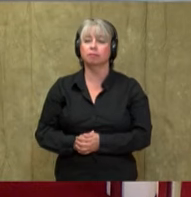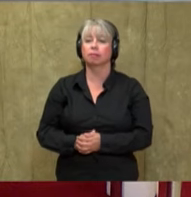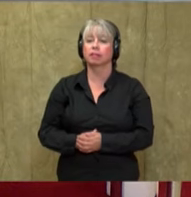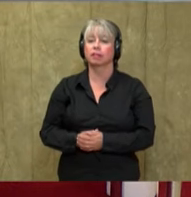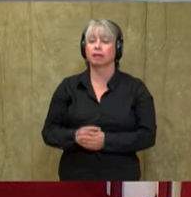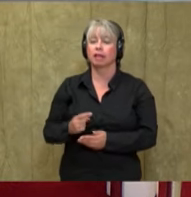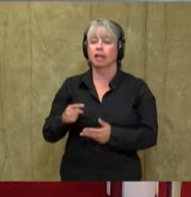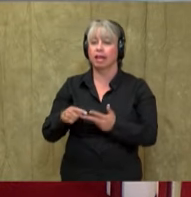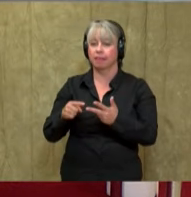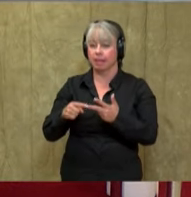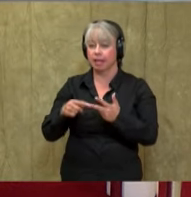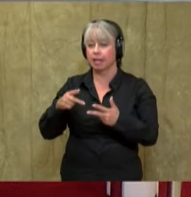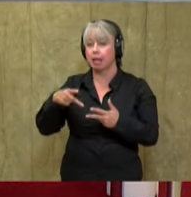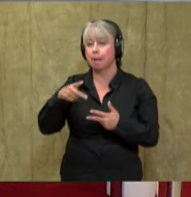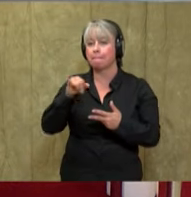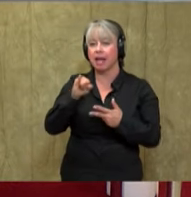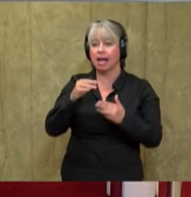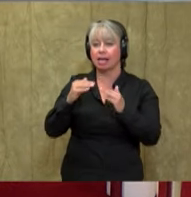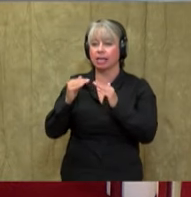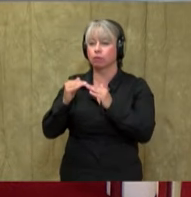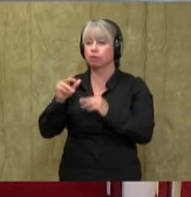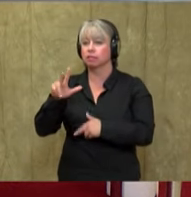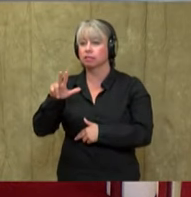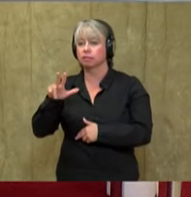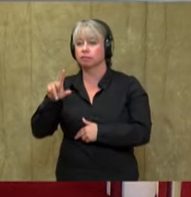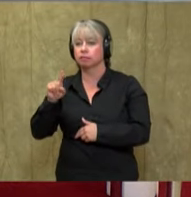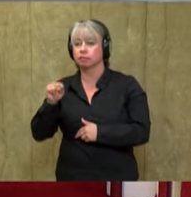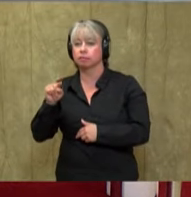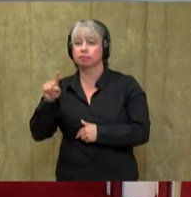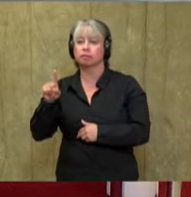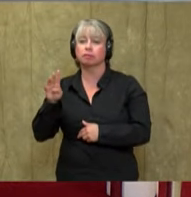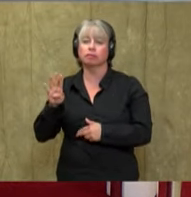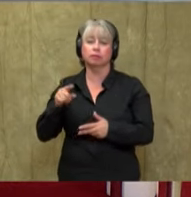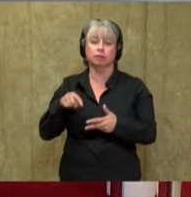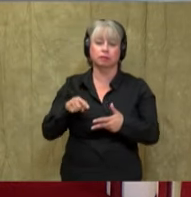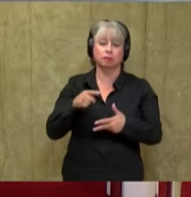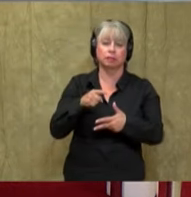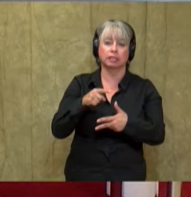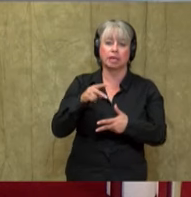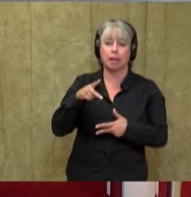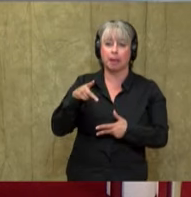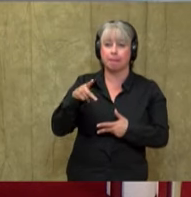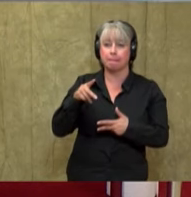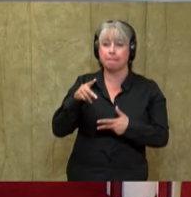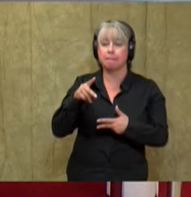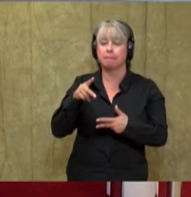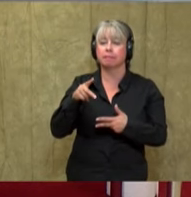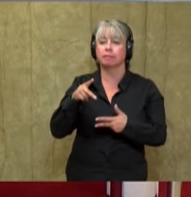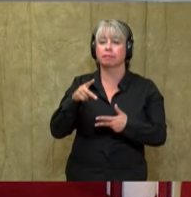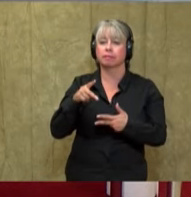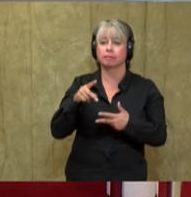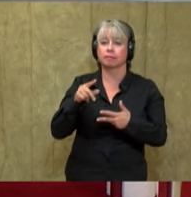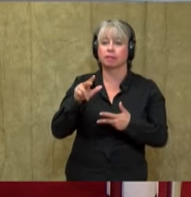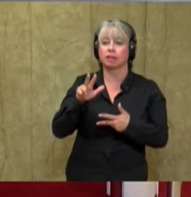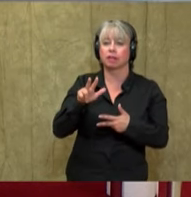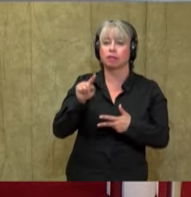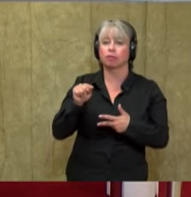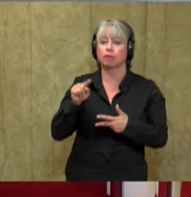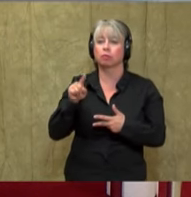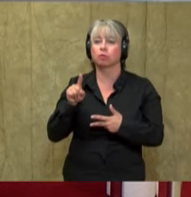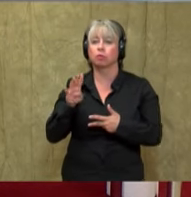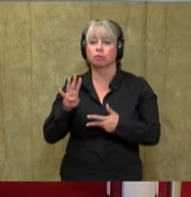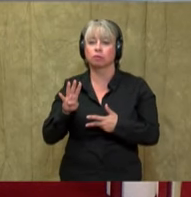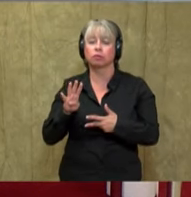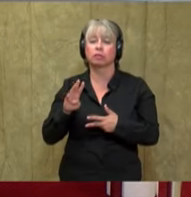is 3.14. Those are the three things that we need. We need pi, we need radius, and we need height. So we have a diameter. To find